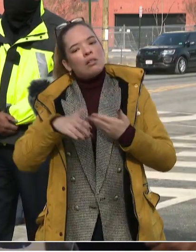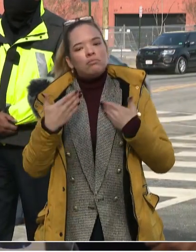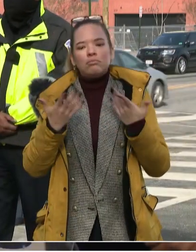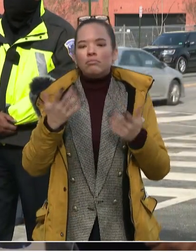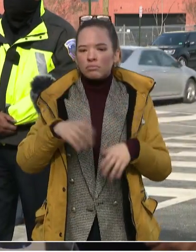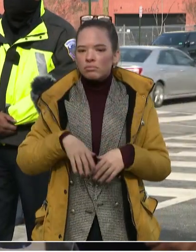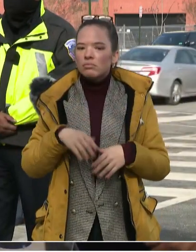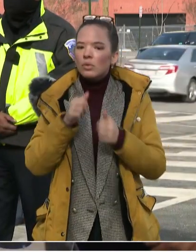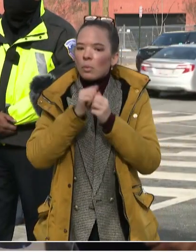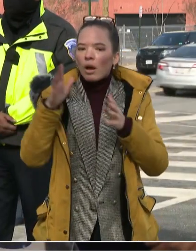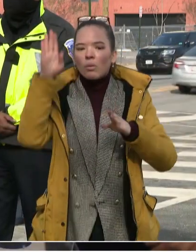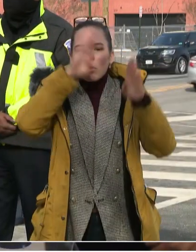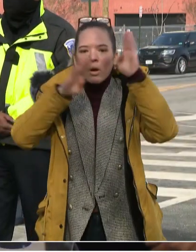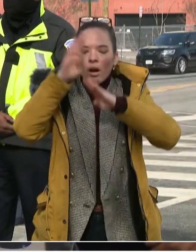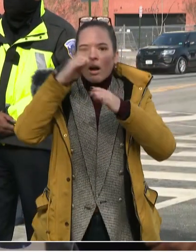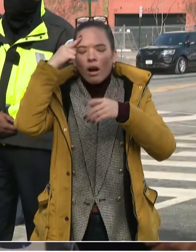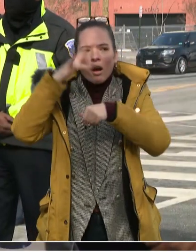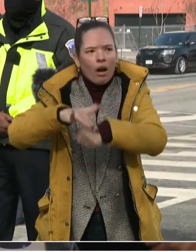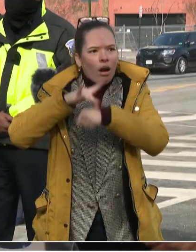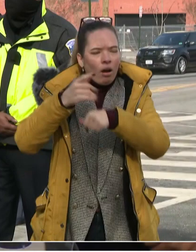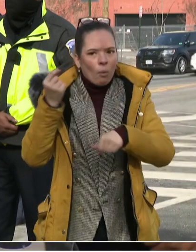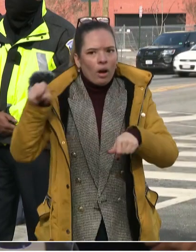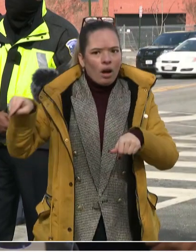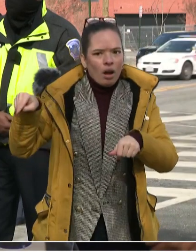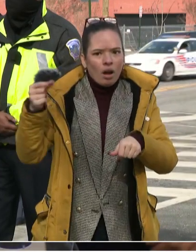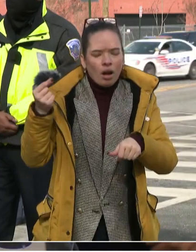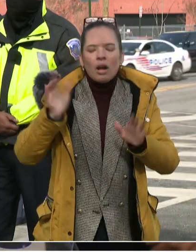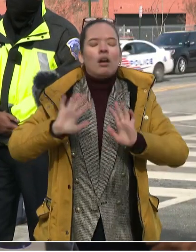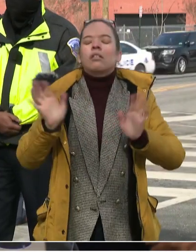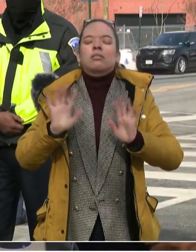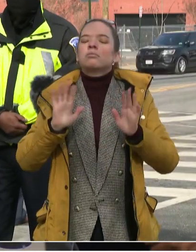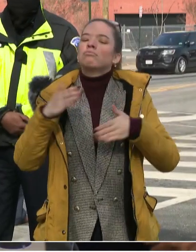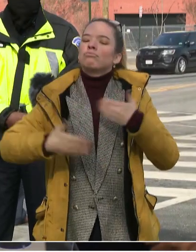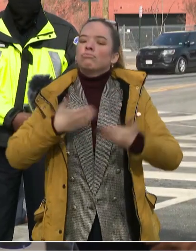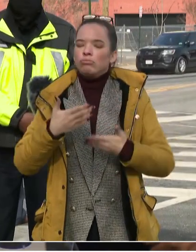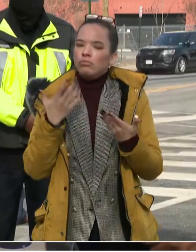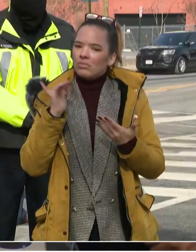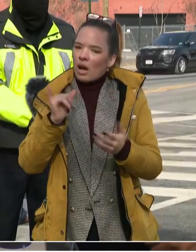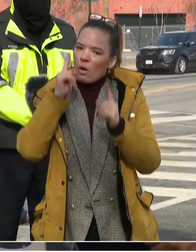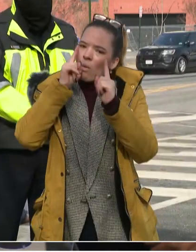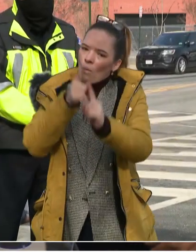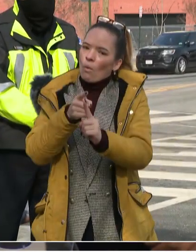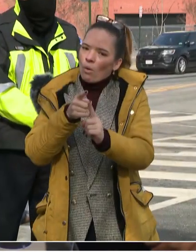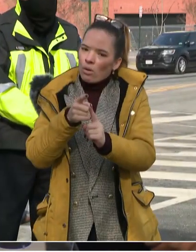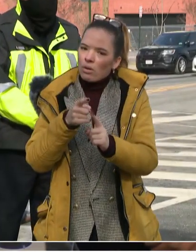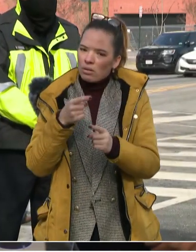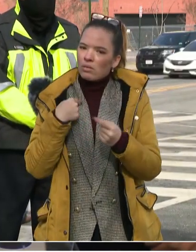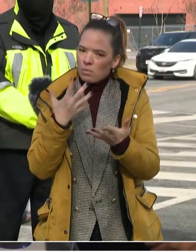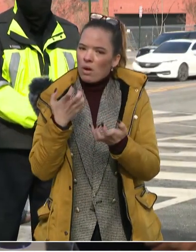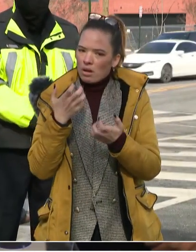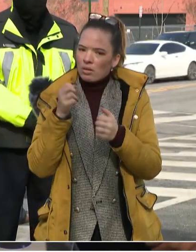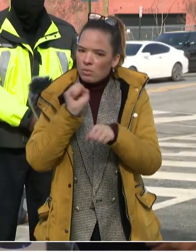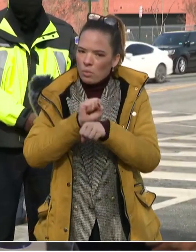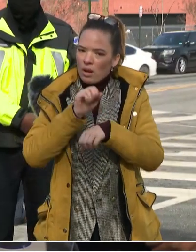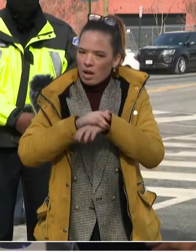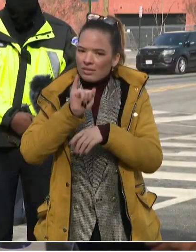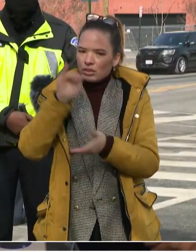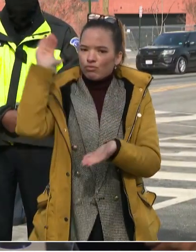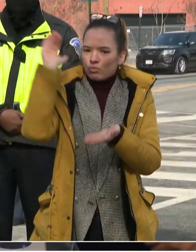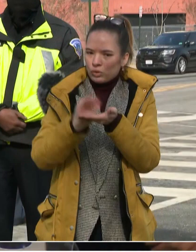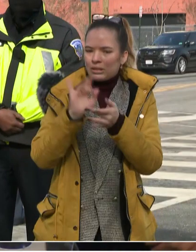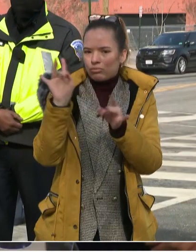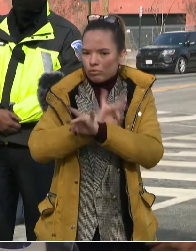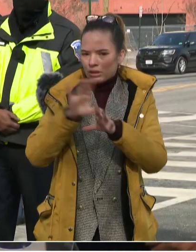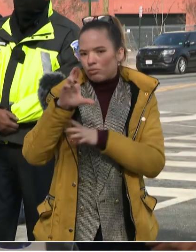freedom. And as we work on crime prevention strategies, we've ramped up our focus now on reducing violent crimes committed by our